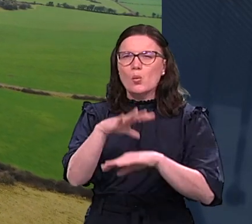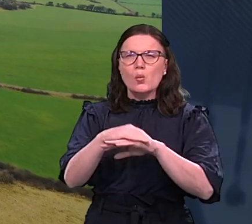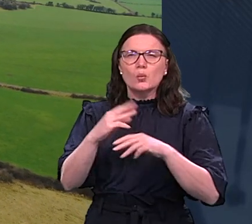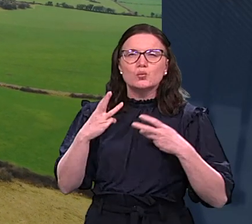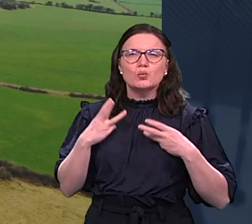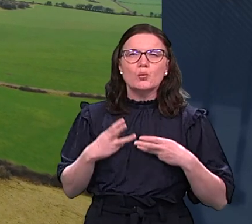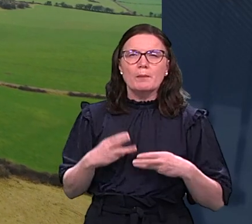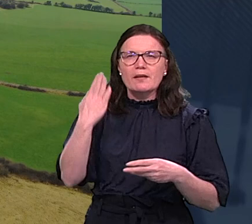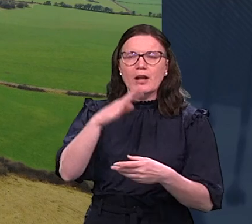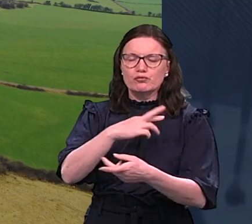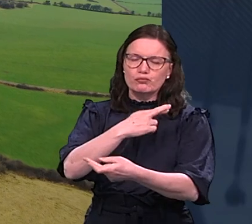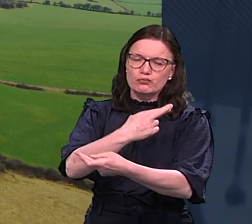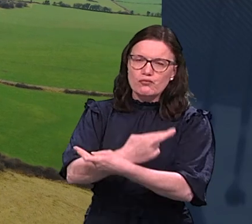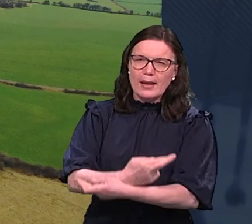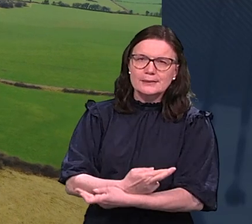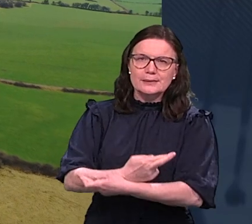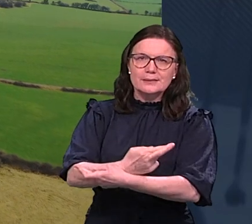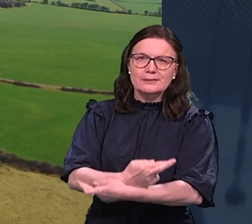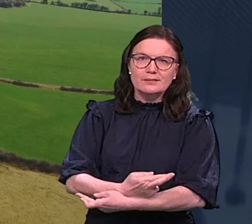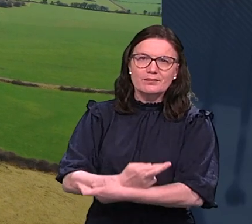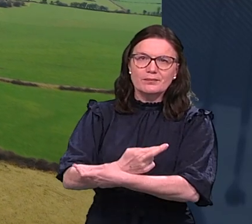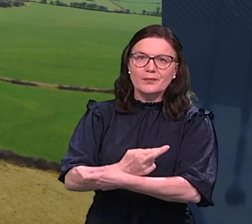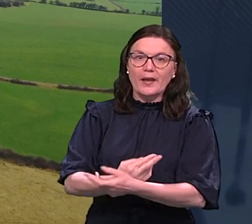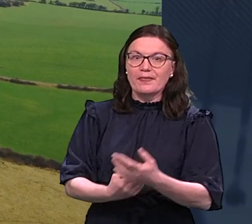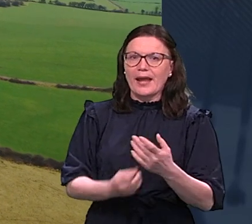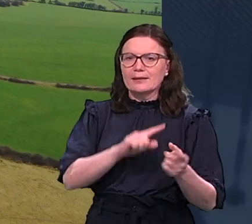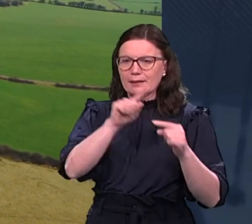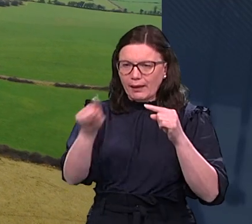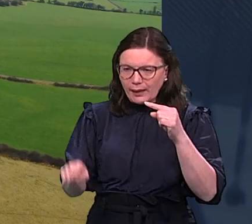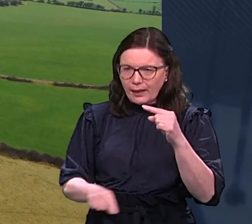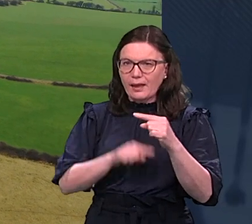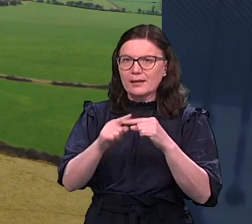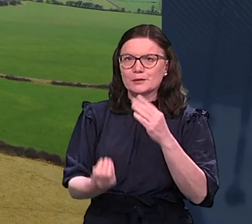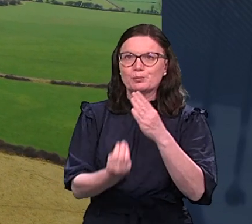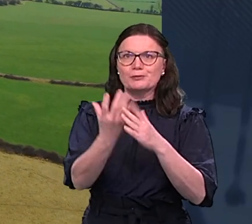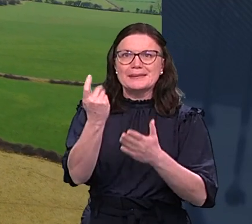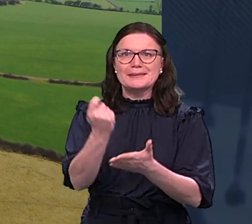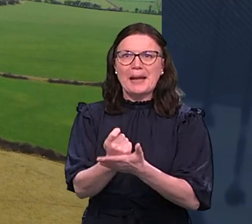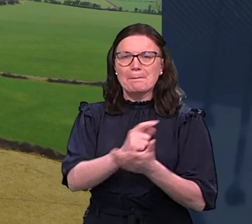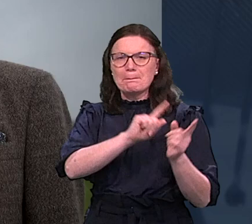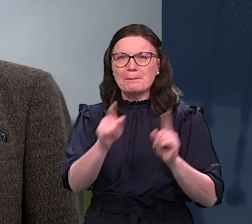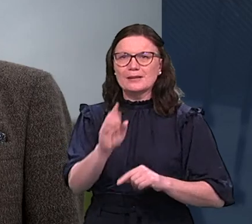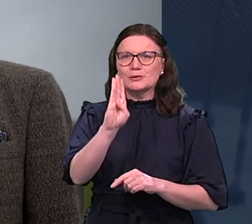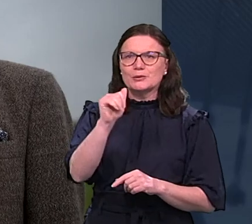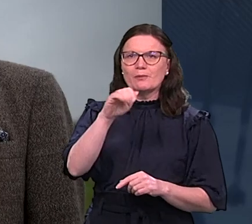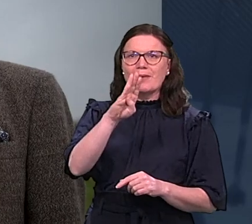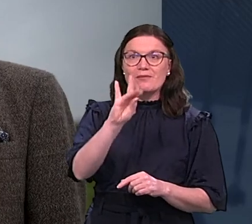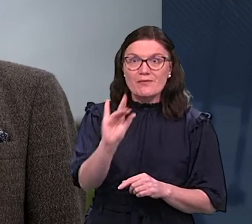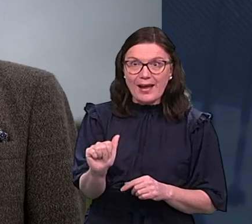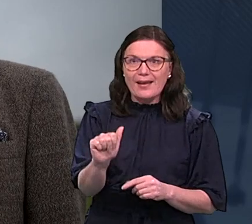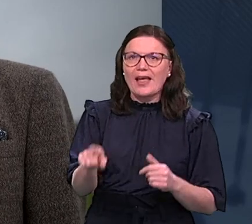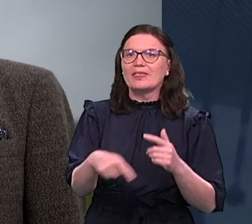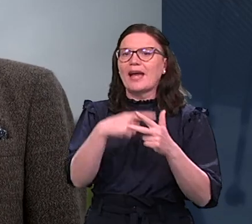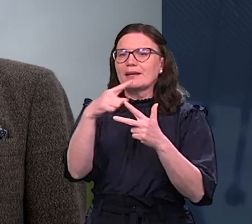and nurture. In the springtime again, the cycle continues, back to Bamba, Eru, and